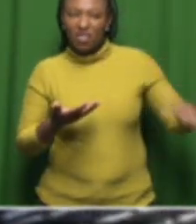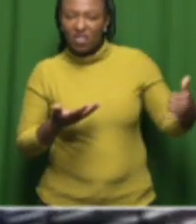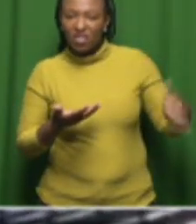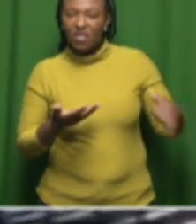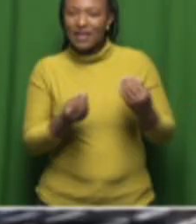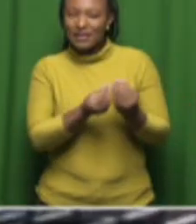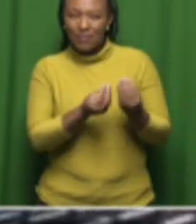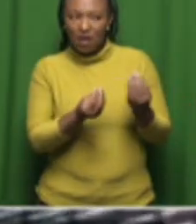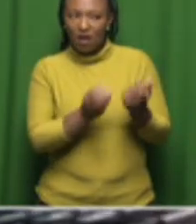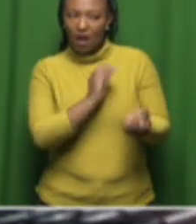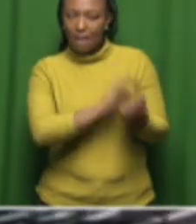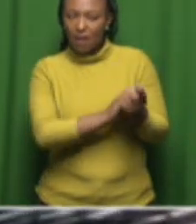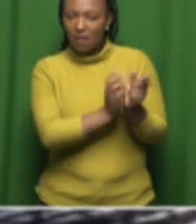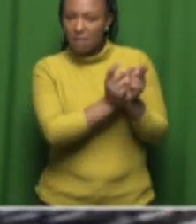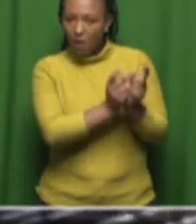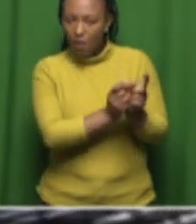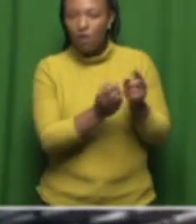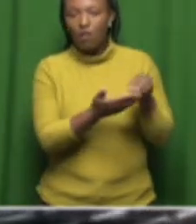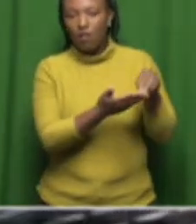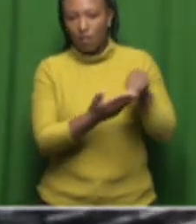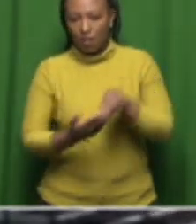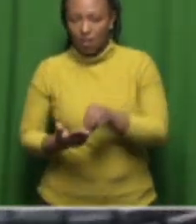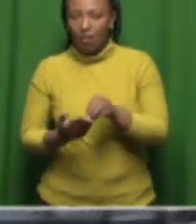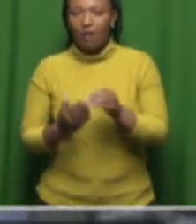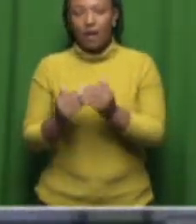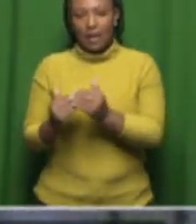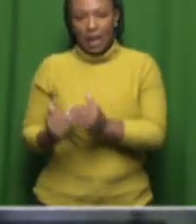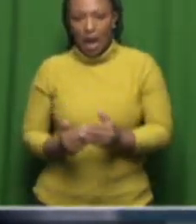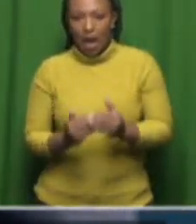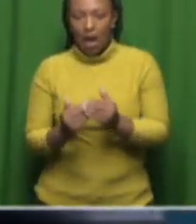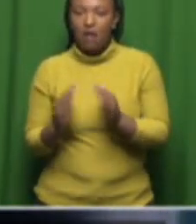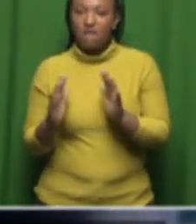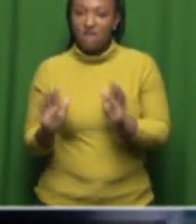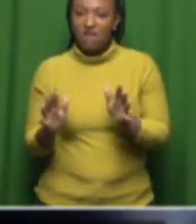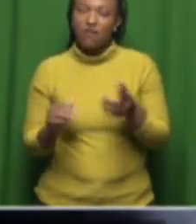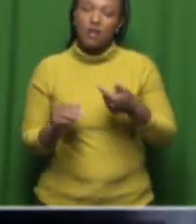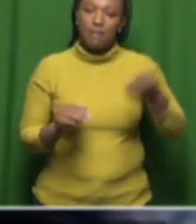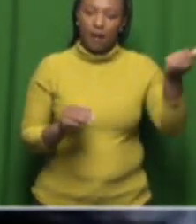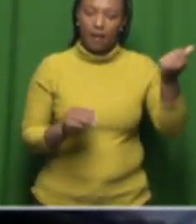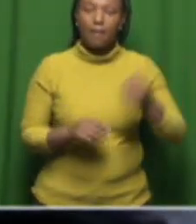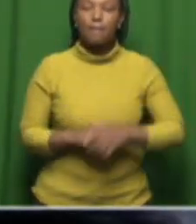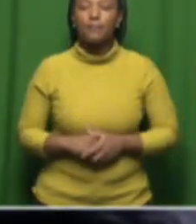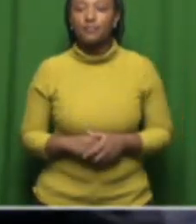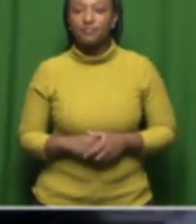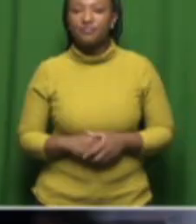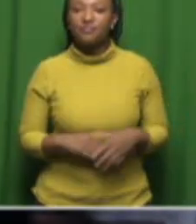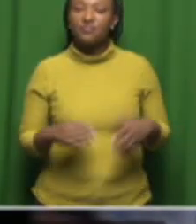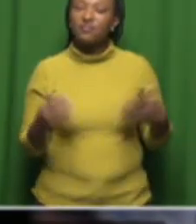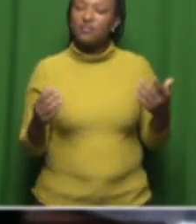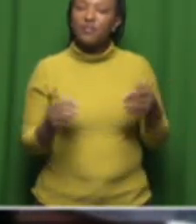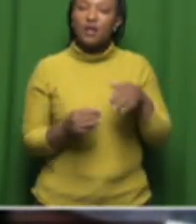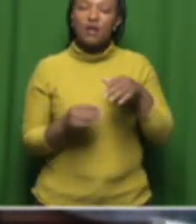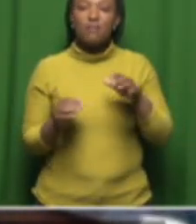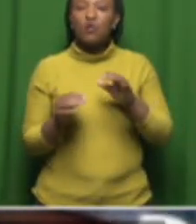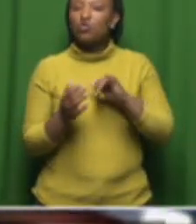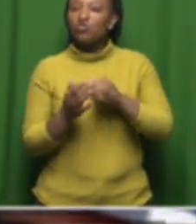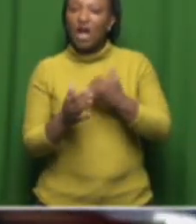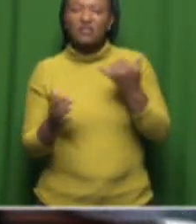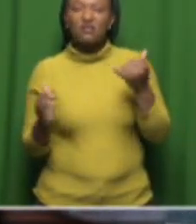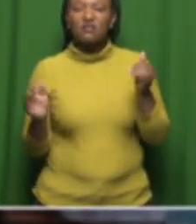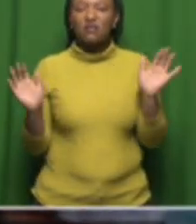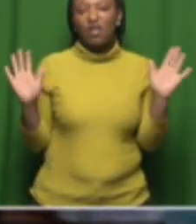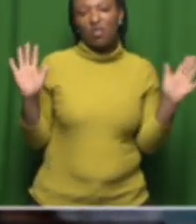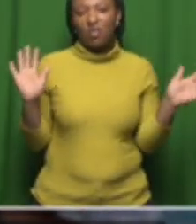our side to make them better. And in terms of the birds that you guys have here, I mean, it's not just penguins, it's not just Cape gannets.